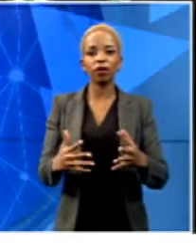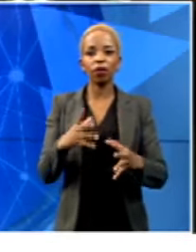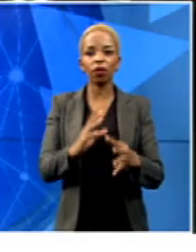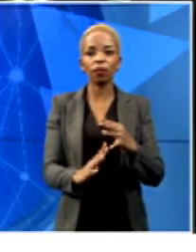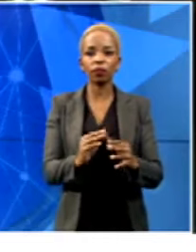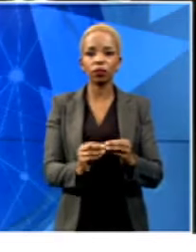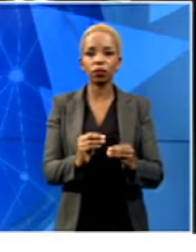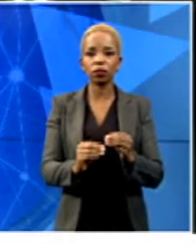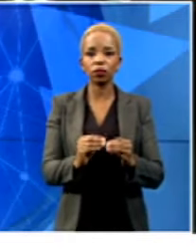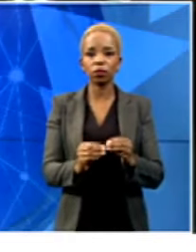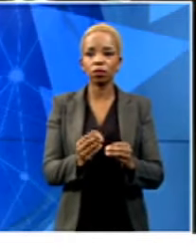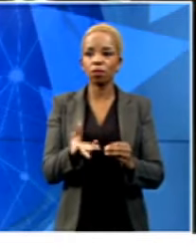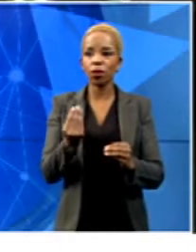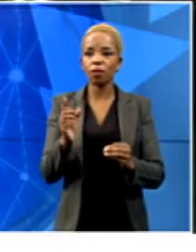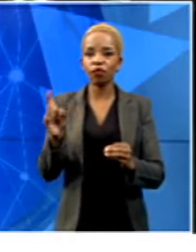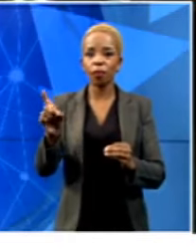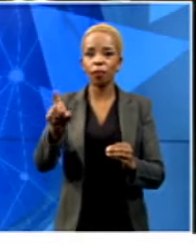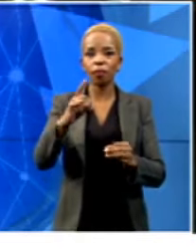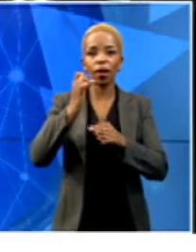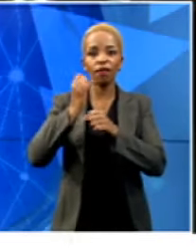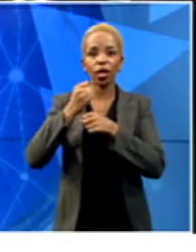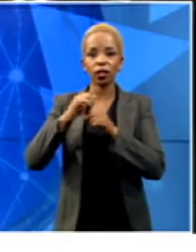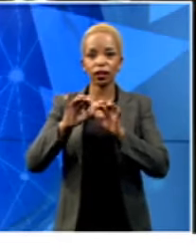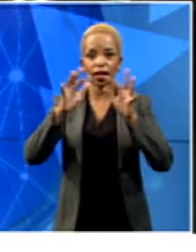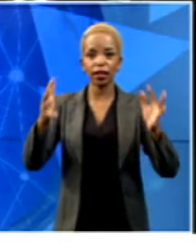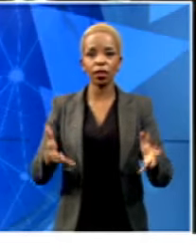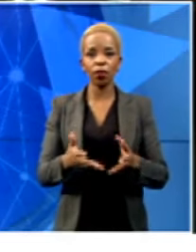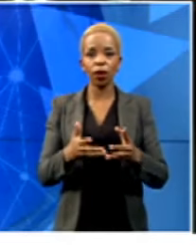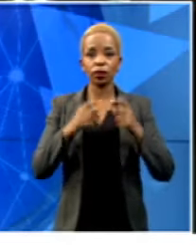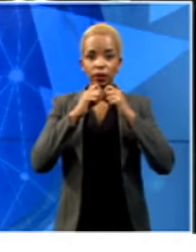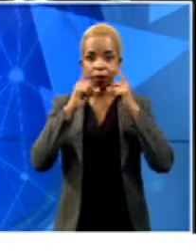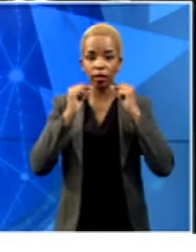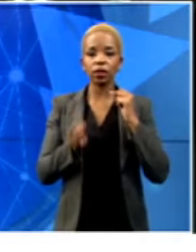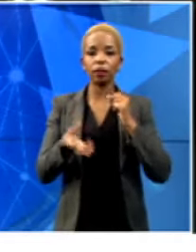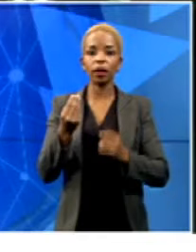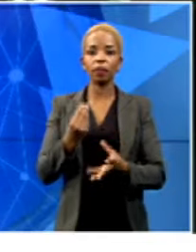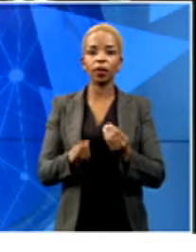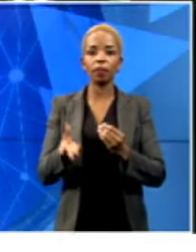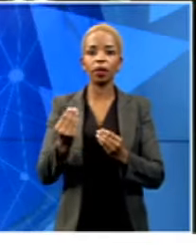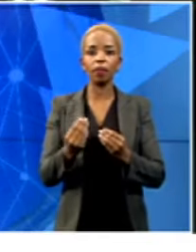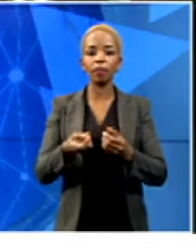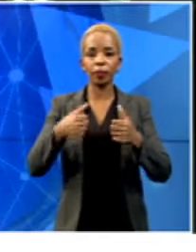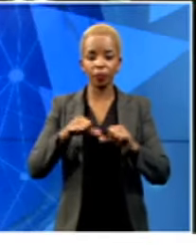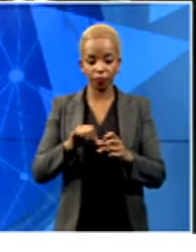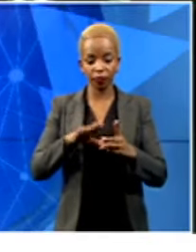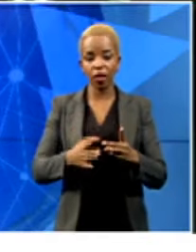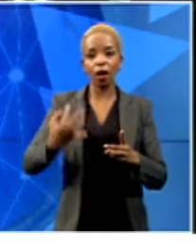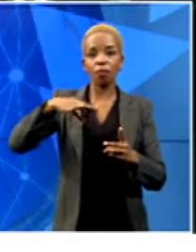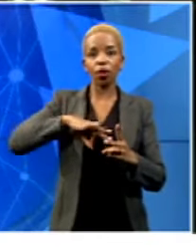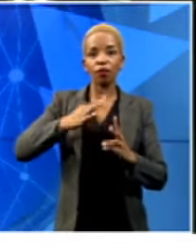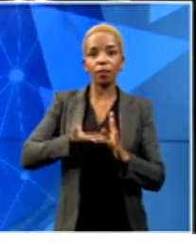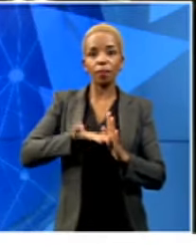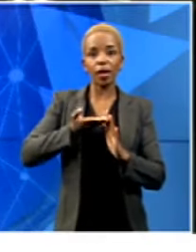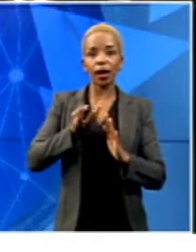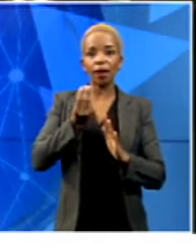from factories around the world and adding, most importantly, zero markup on these masks. So we are essentially getting